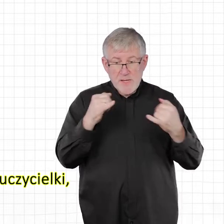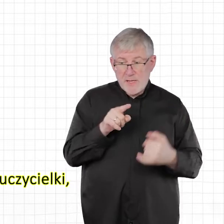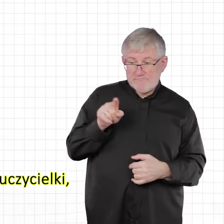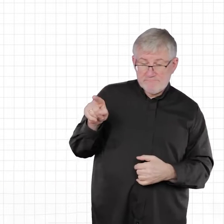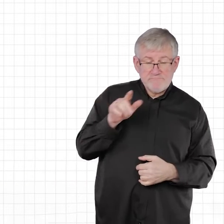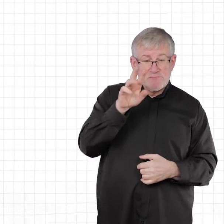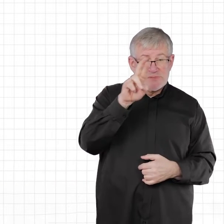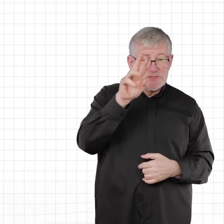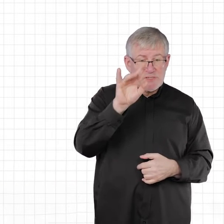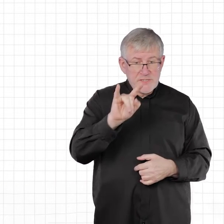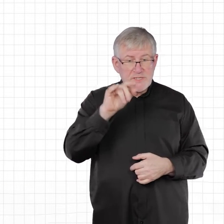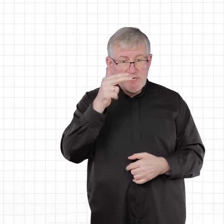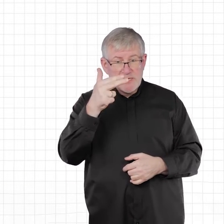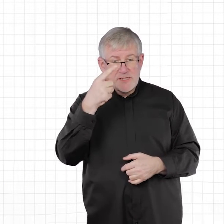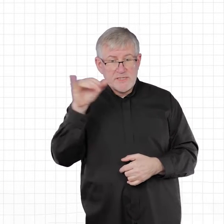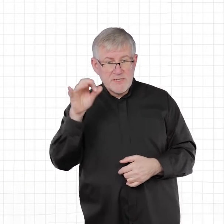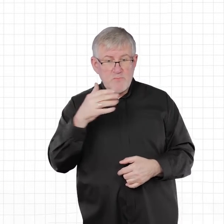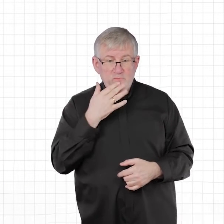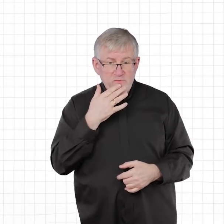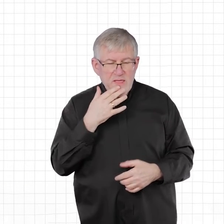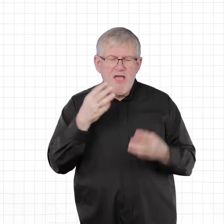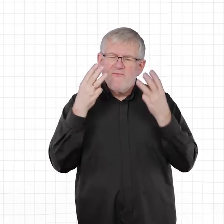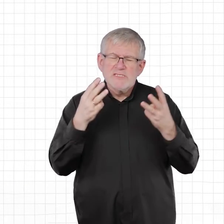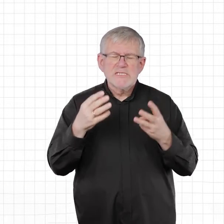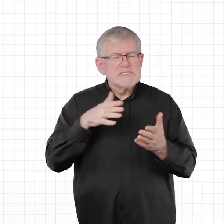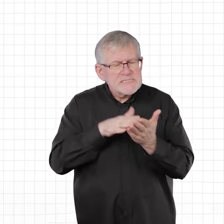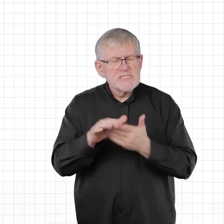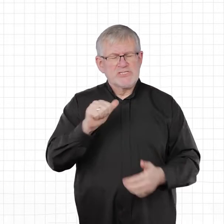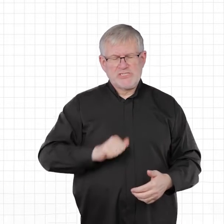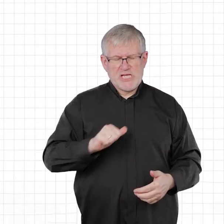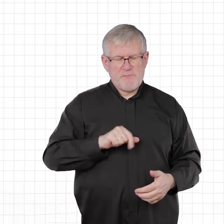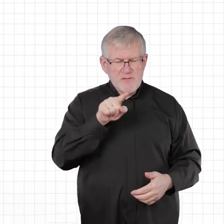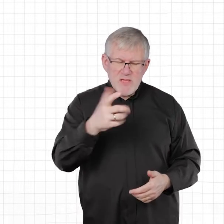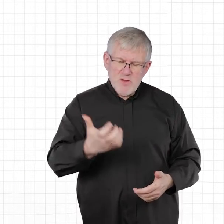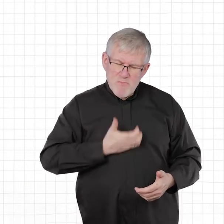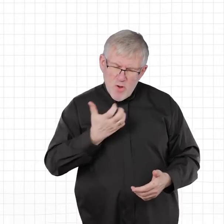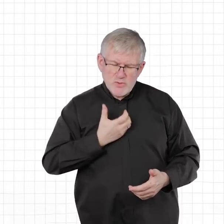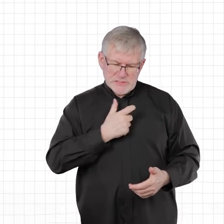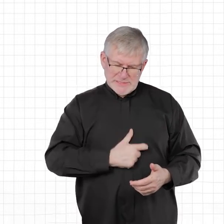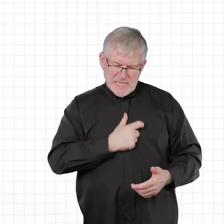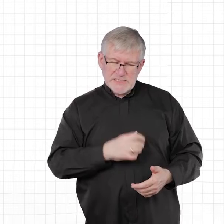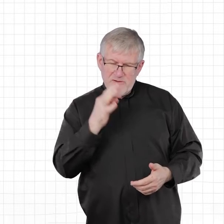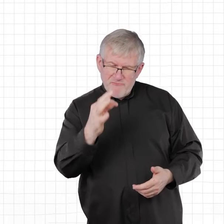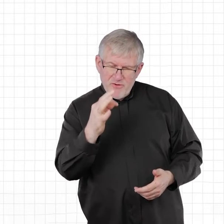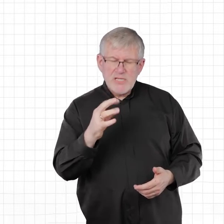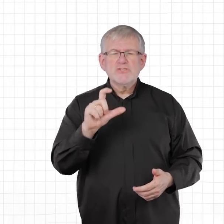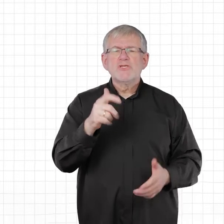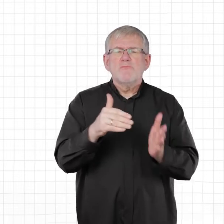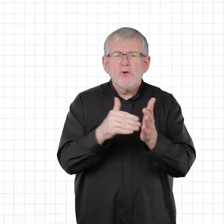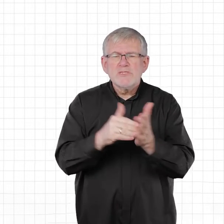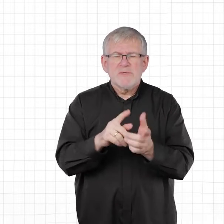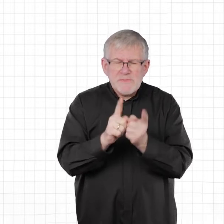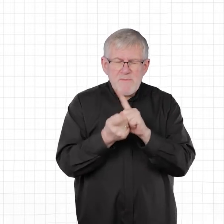always try to get them to look at their own life. Where is something that's not wrong? What have you experienced that you would